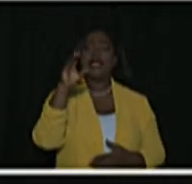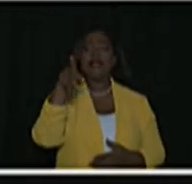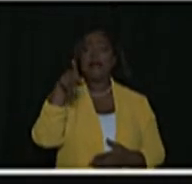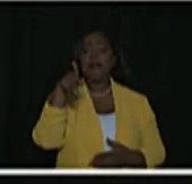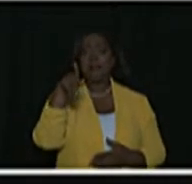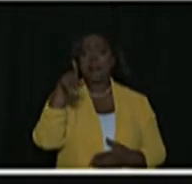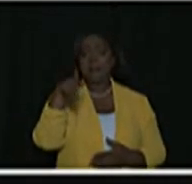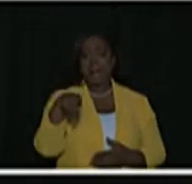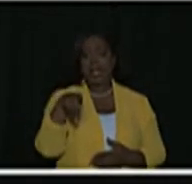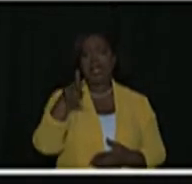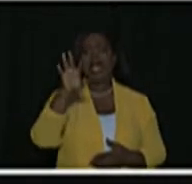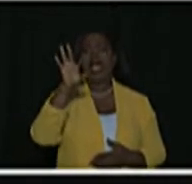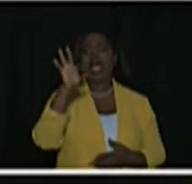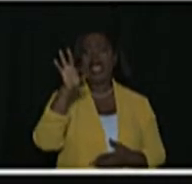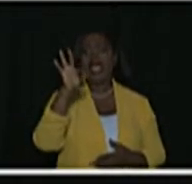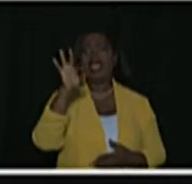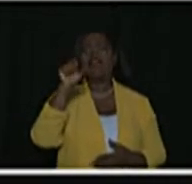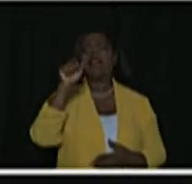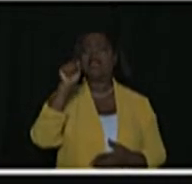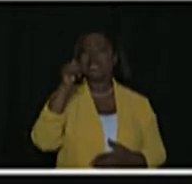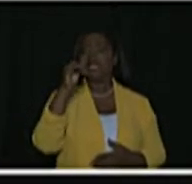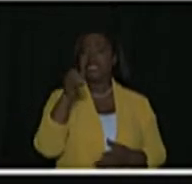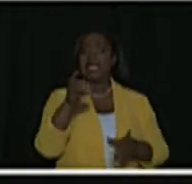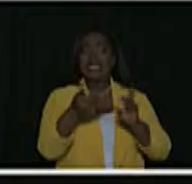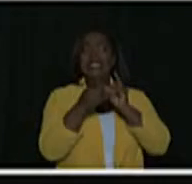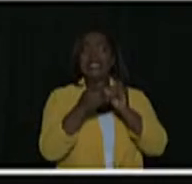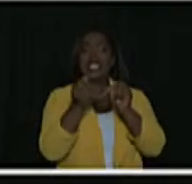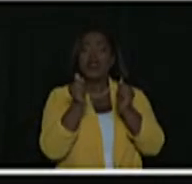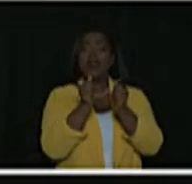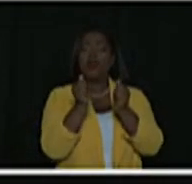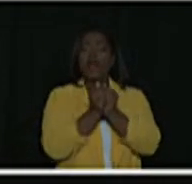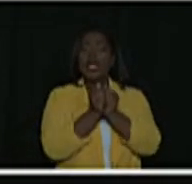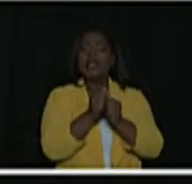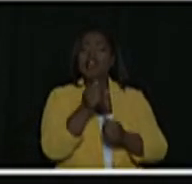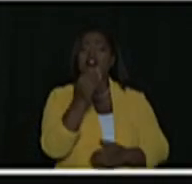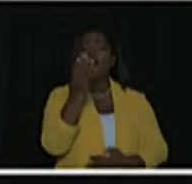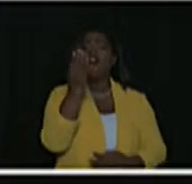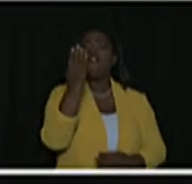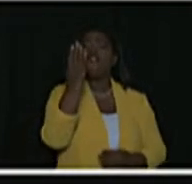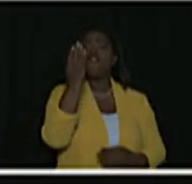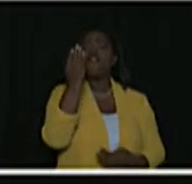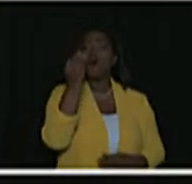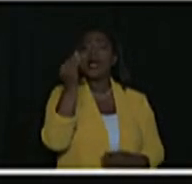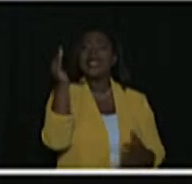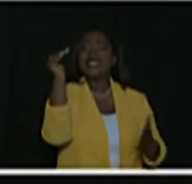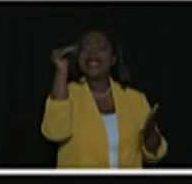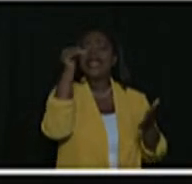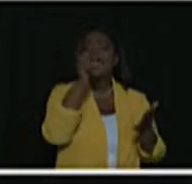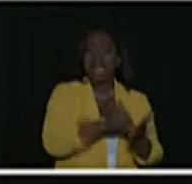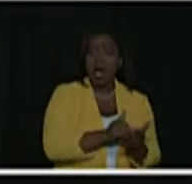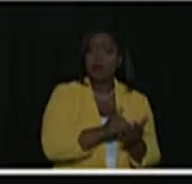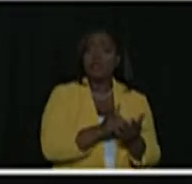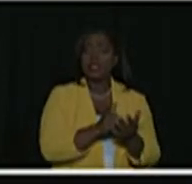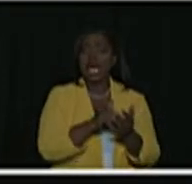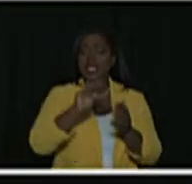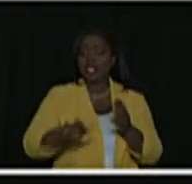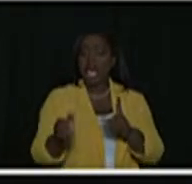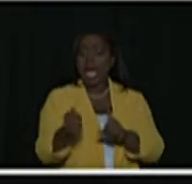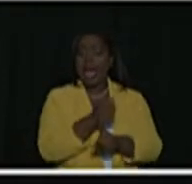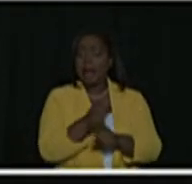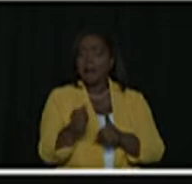of child abuse. Goodness, that's a lot. What sort of psychosocial support do these children